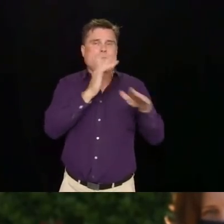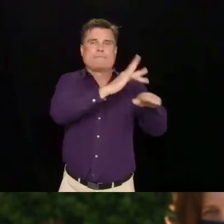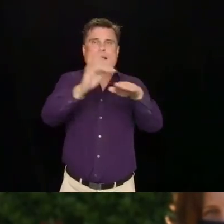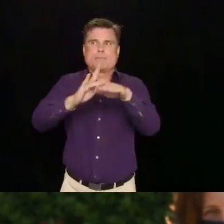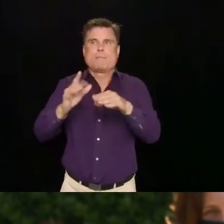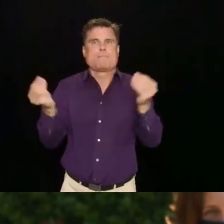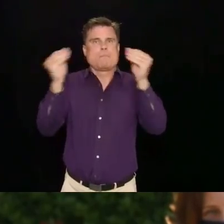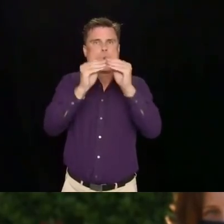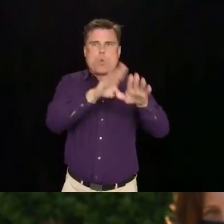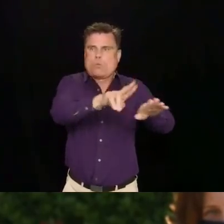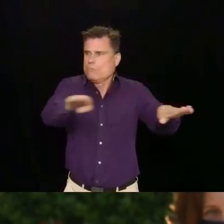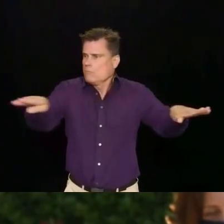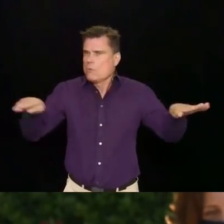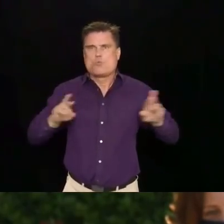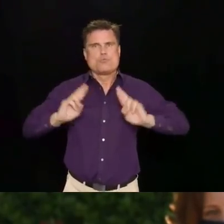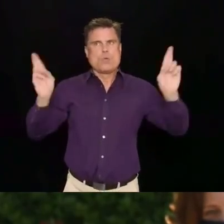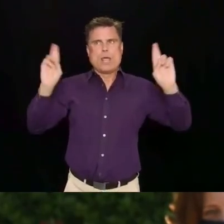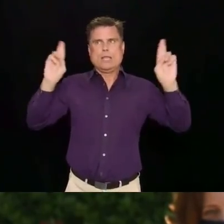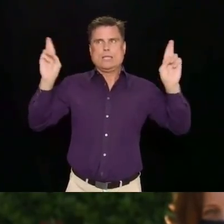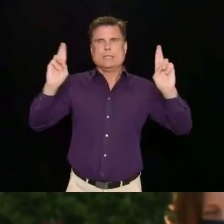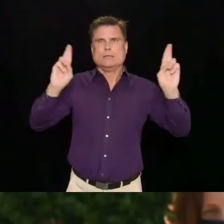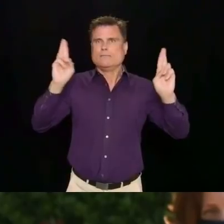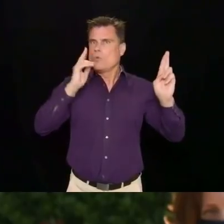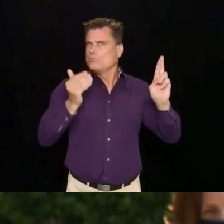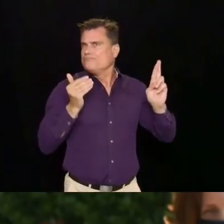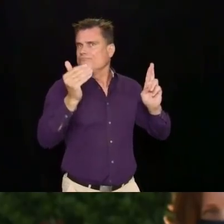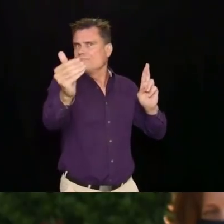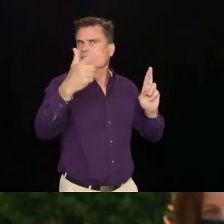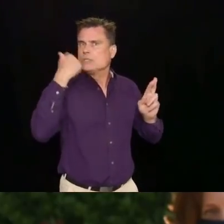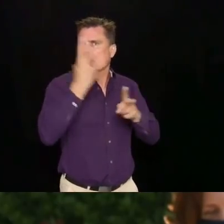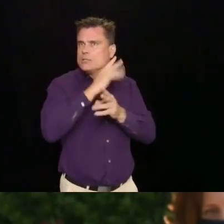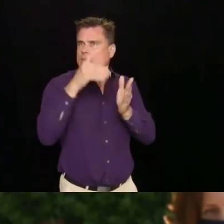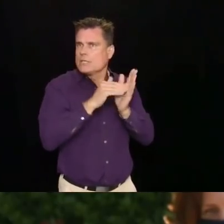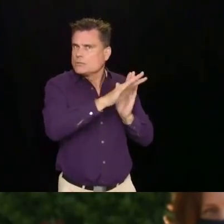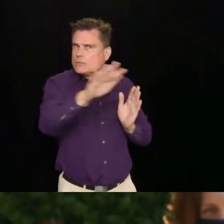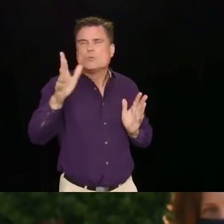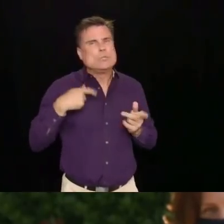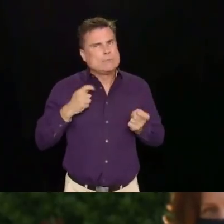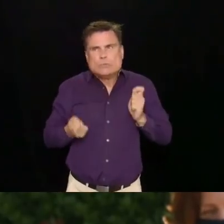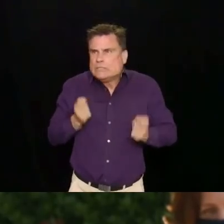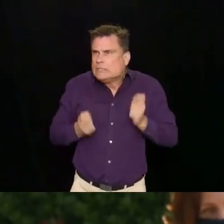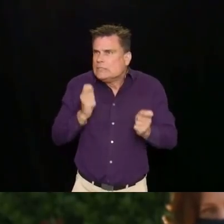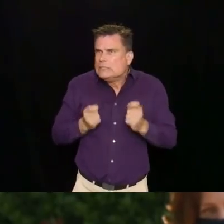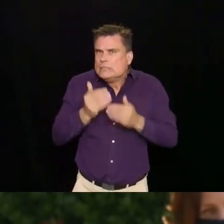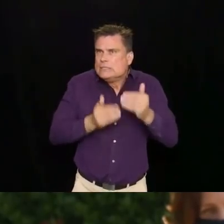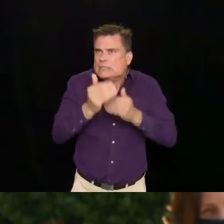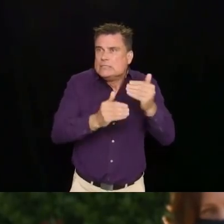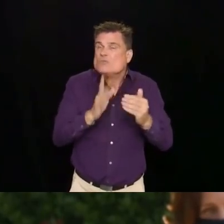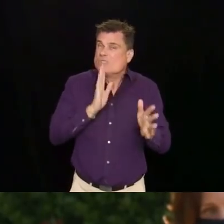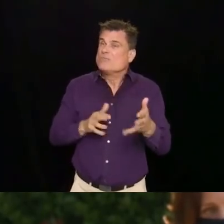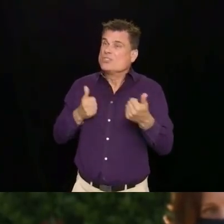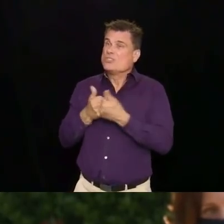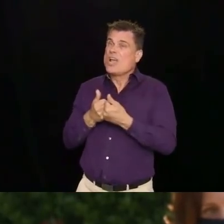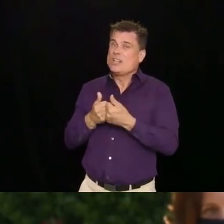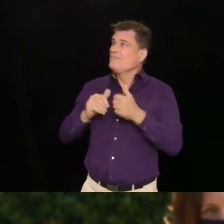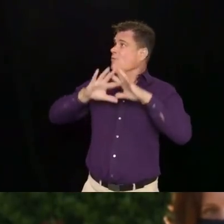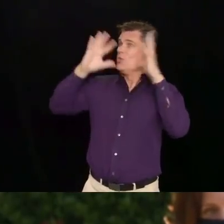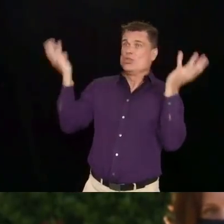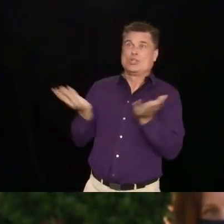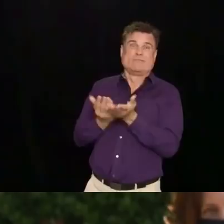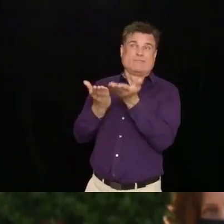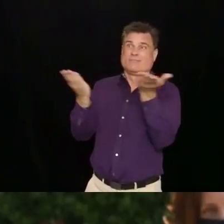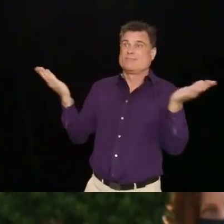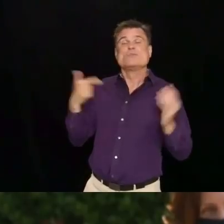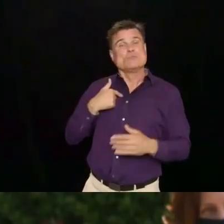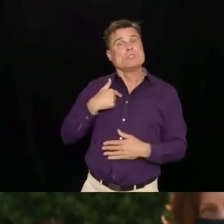I think this is important as long-term care changes and as the challenge of long-term care in our society changes. And so I'm very